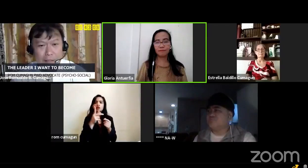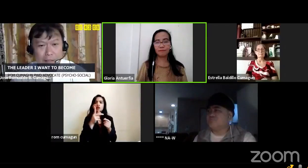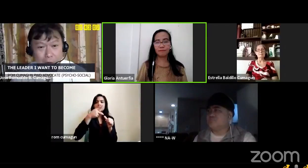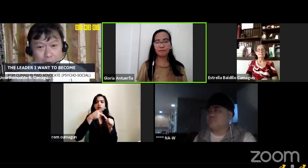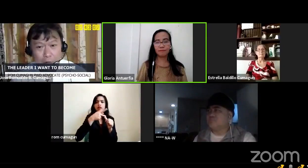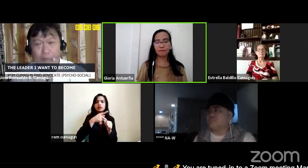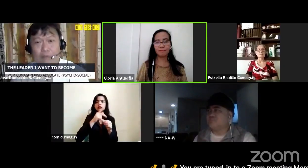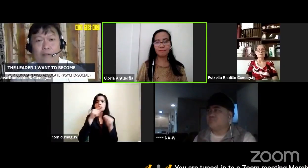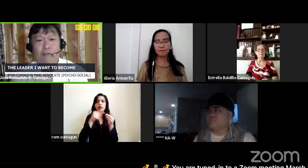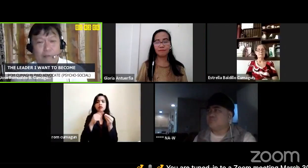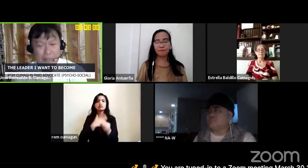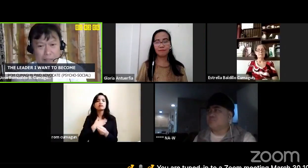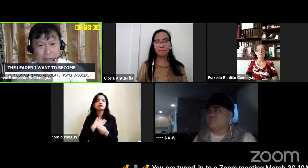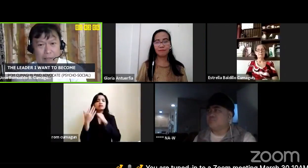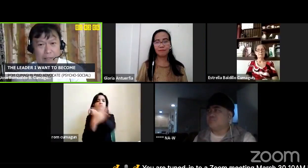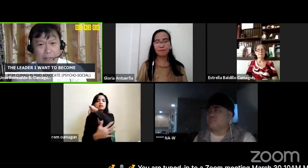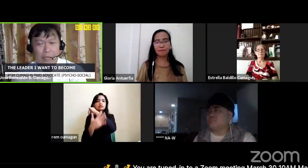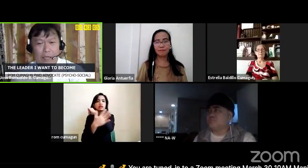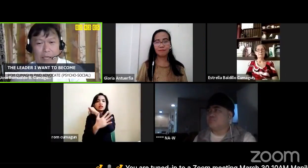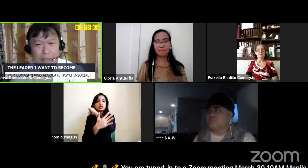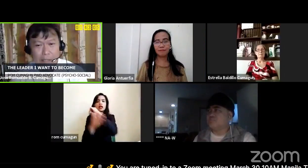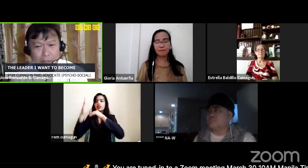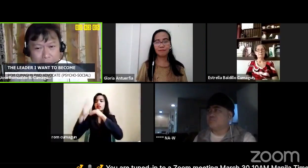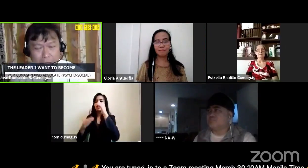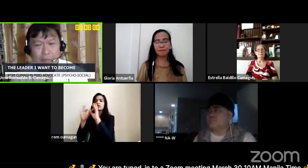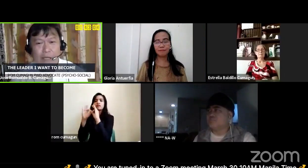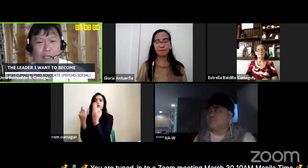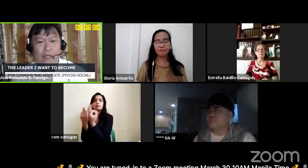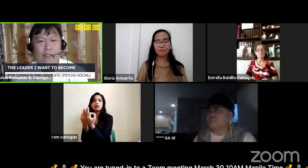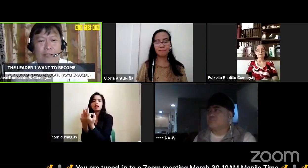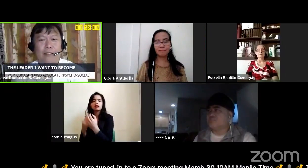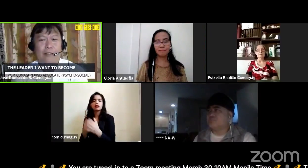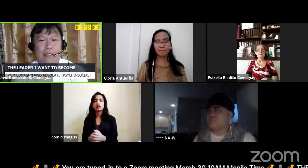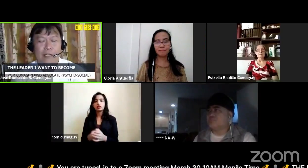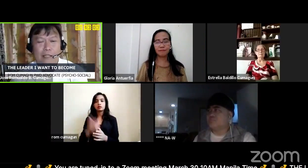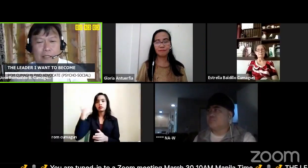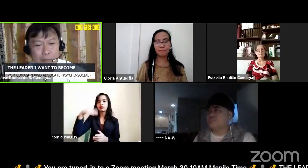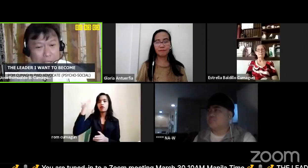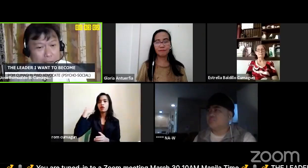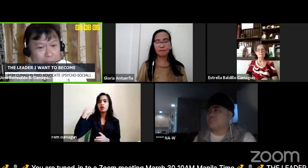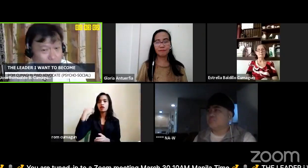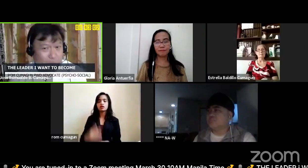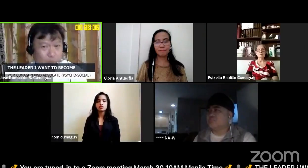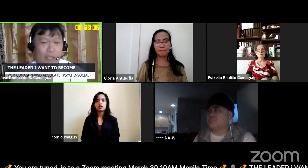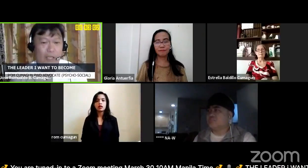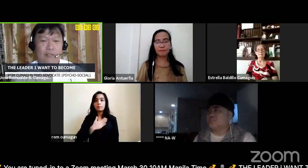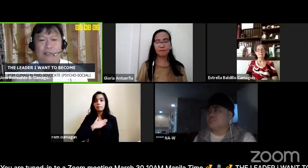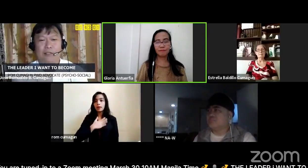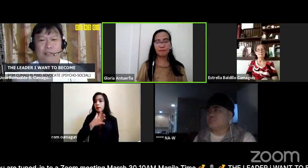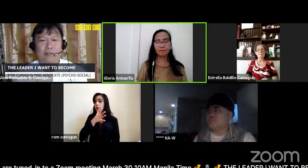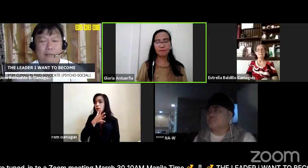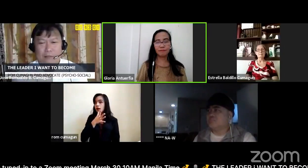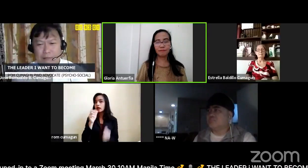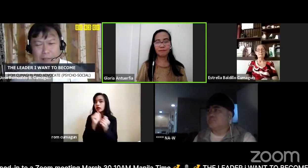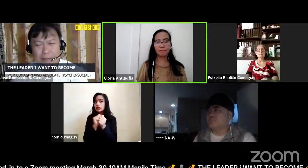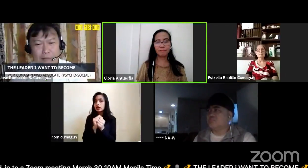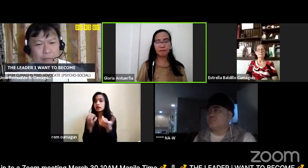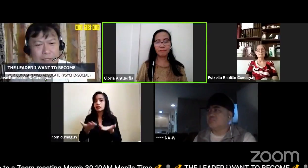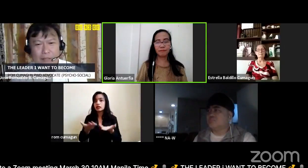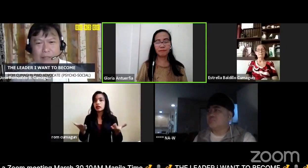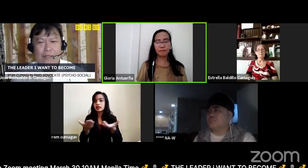country over family. Okay? And at that time, my mother, who is with us in